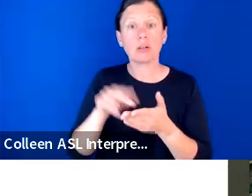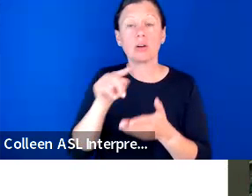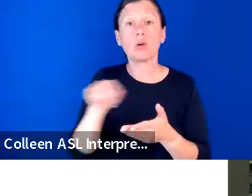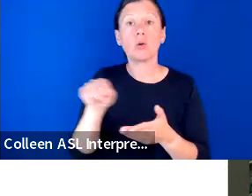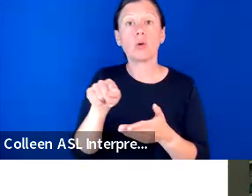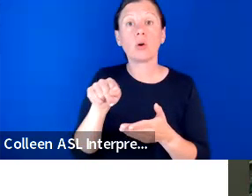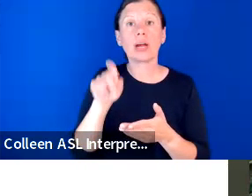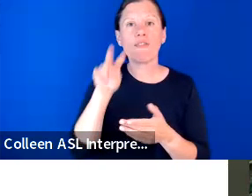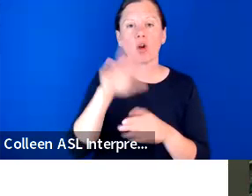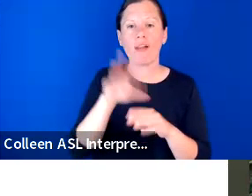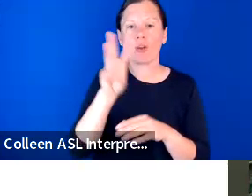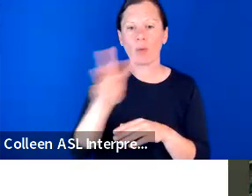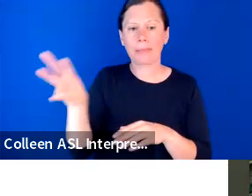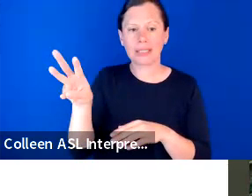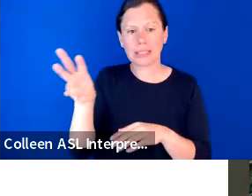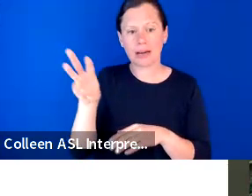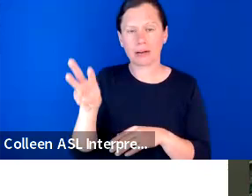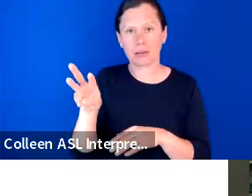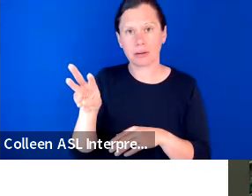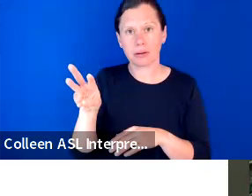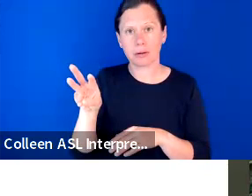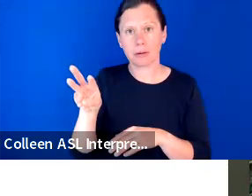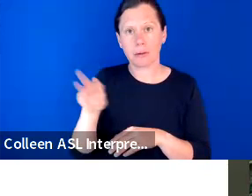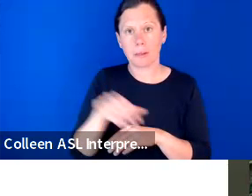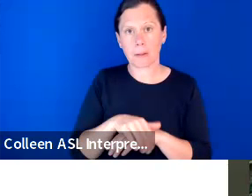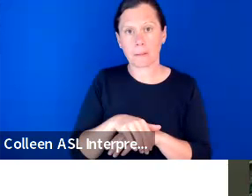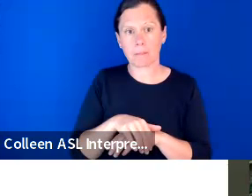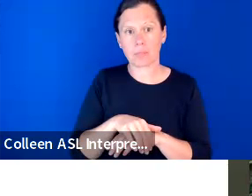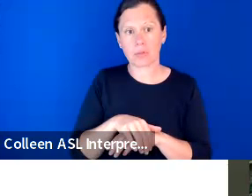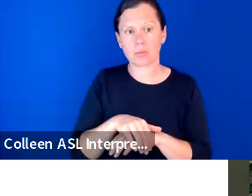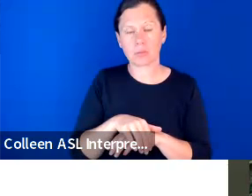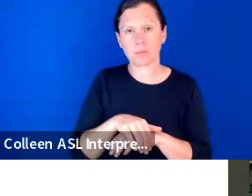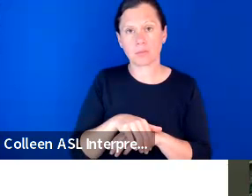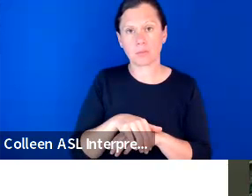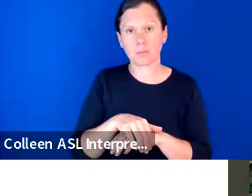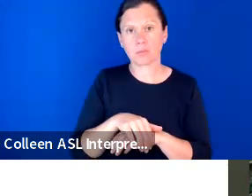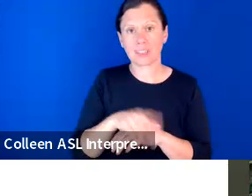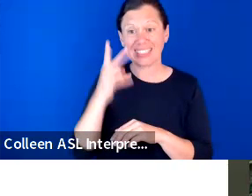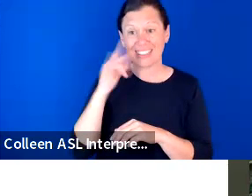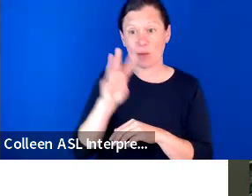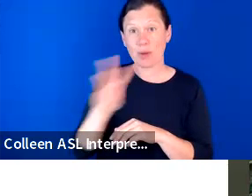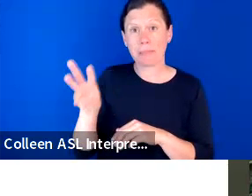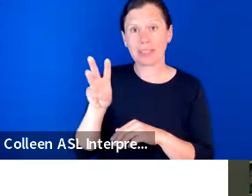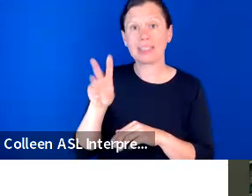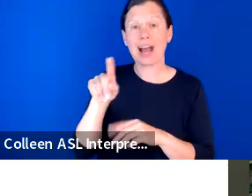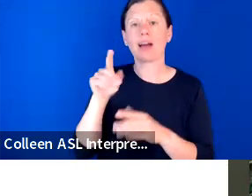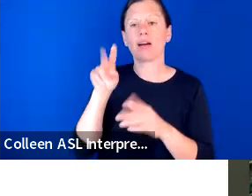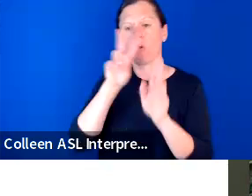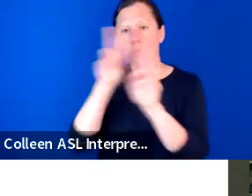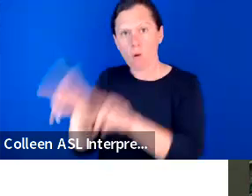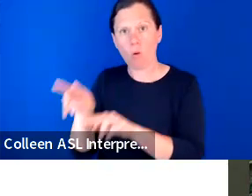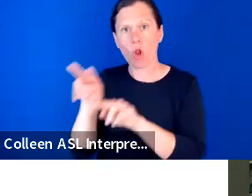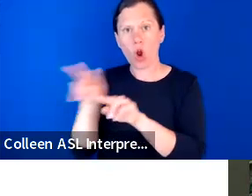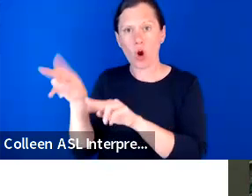wacaresfund.wa.gov/exemptions for detailed instructions and a list of documentation required for your exemption type. You'll need to create a